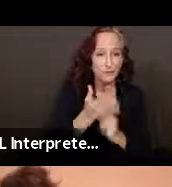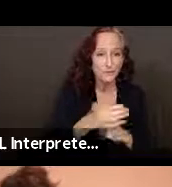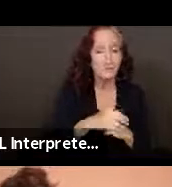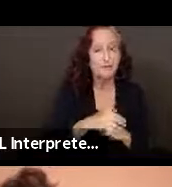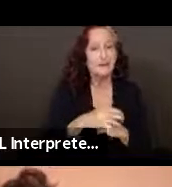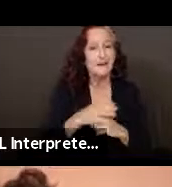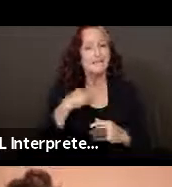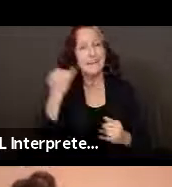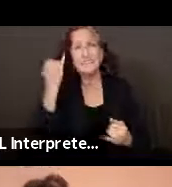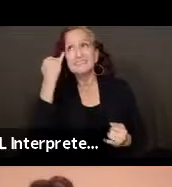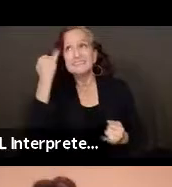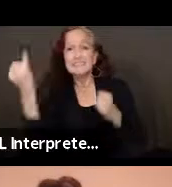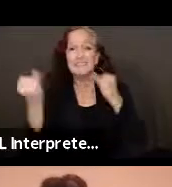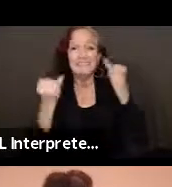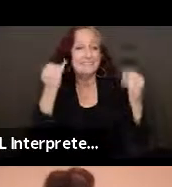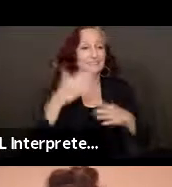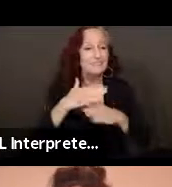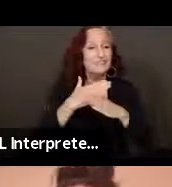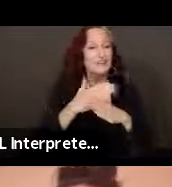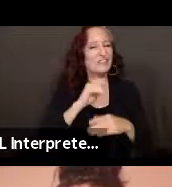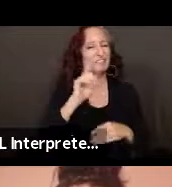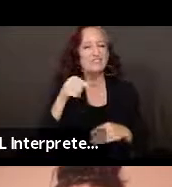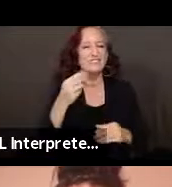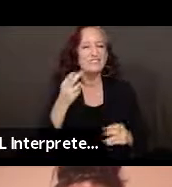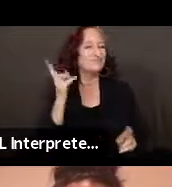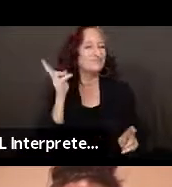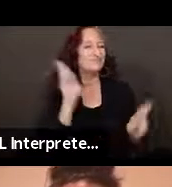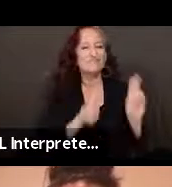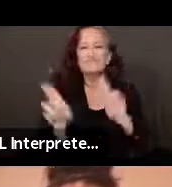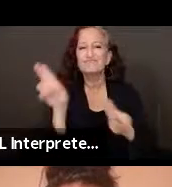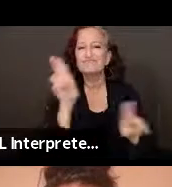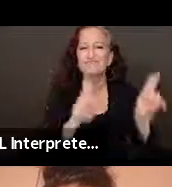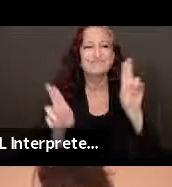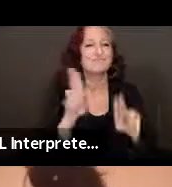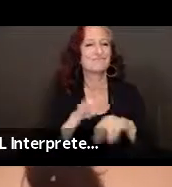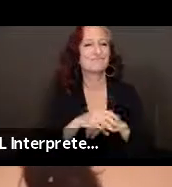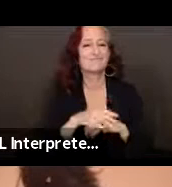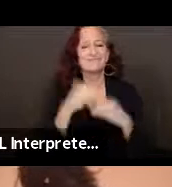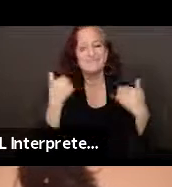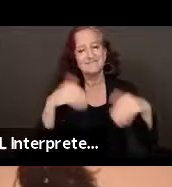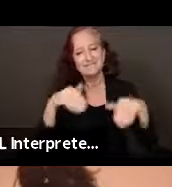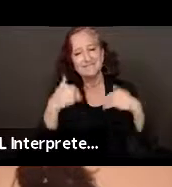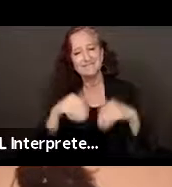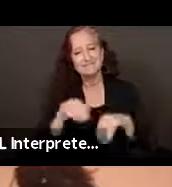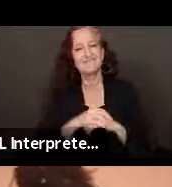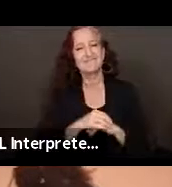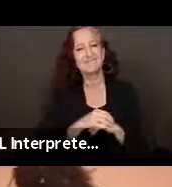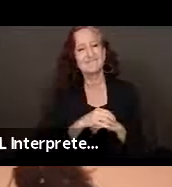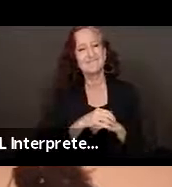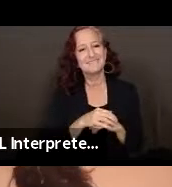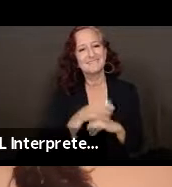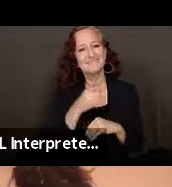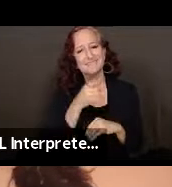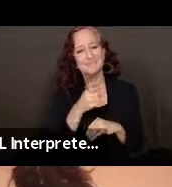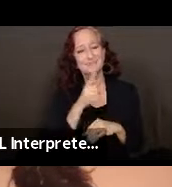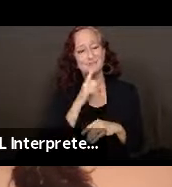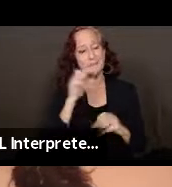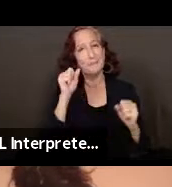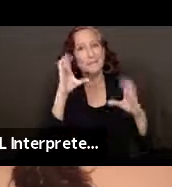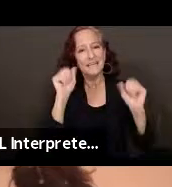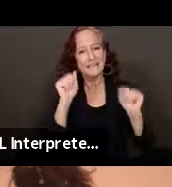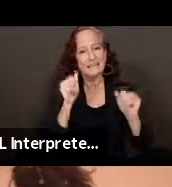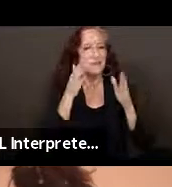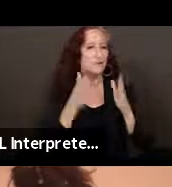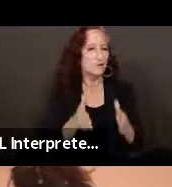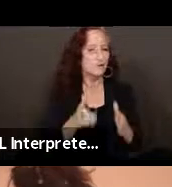ideas, and frankly, just yuck it up with you. You have been such an amazing soul for me over the last